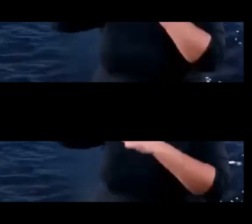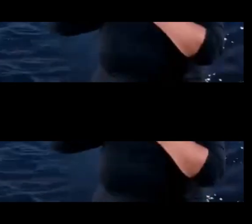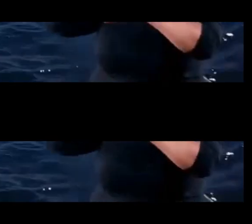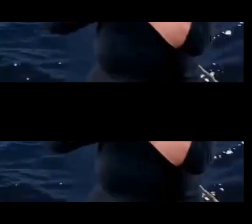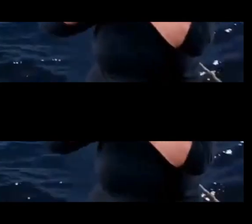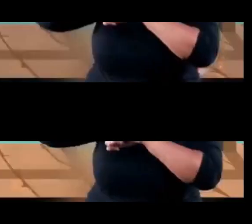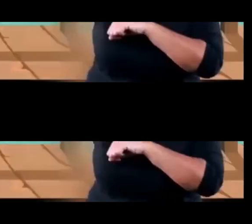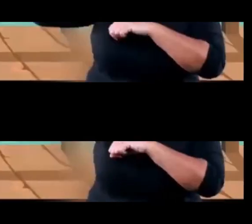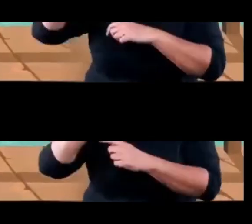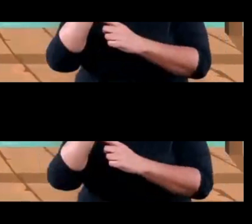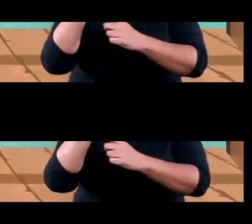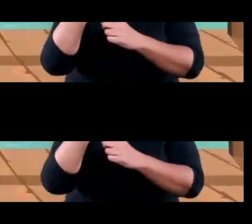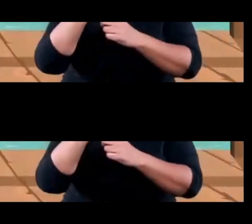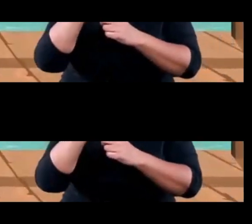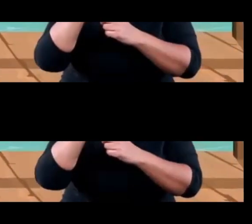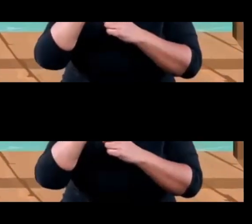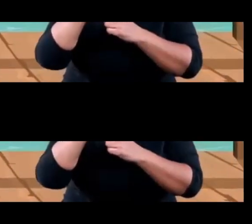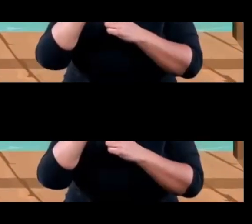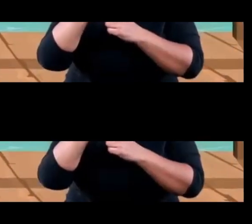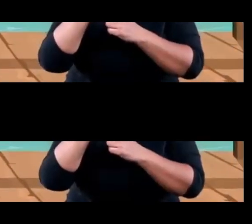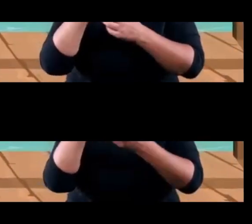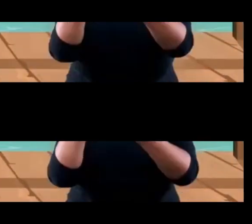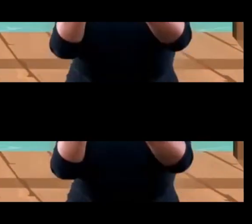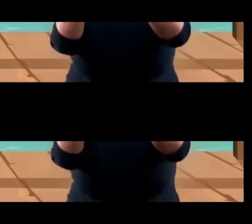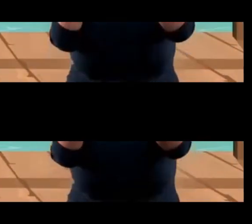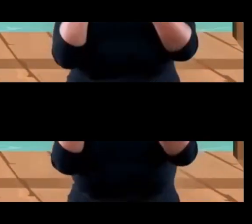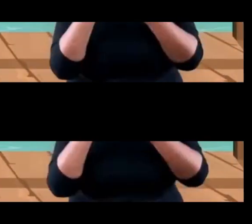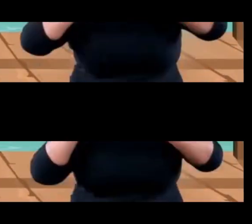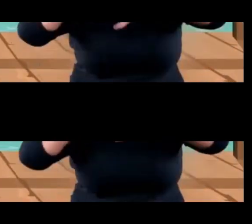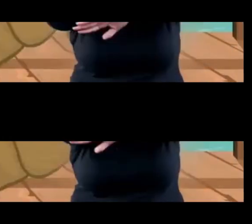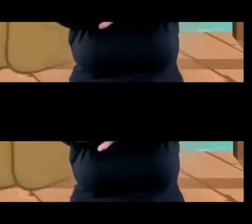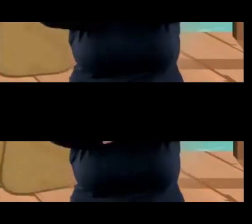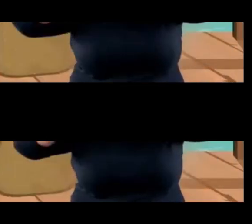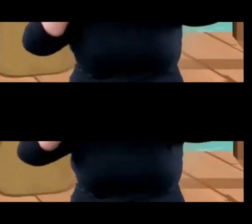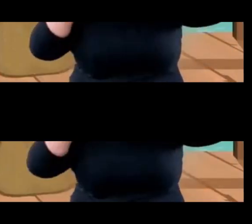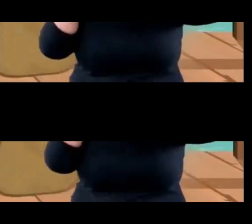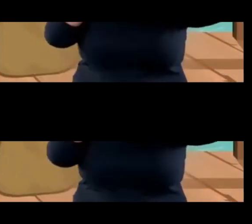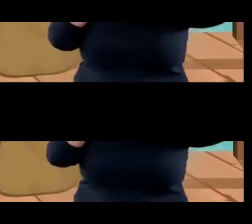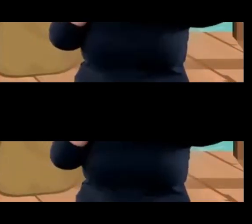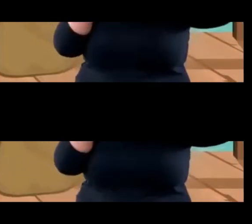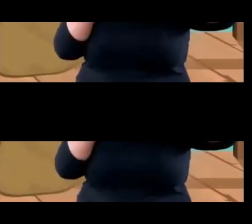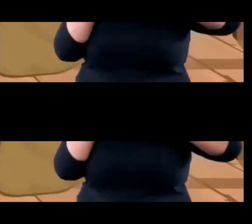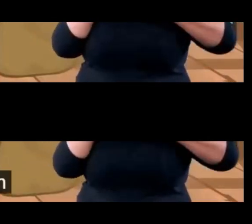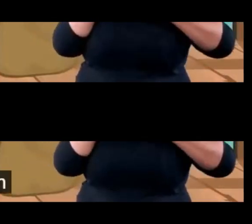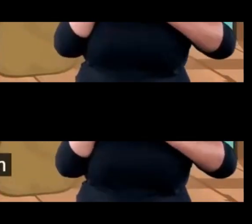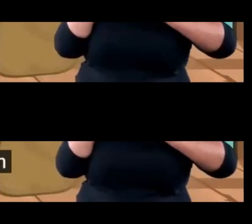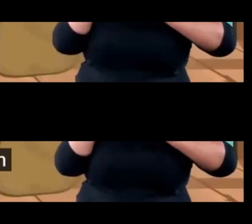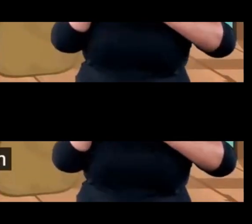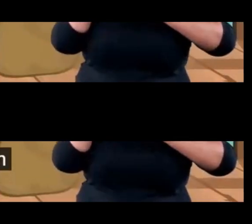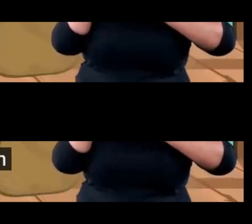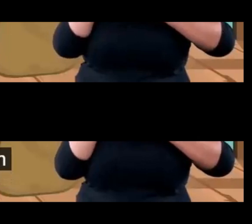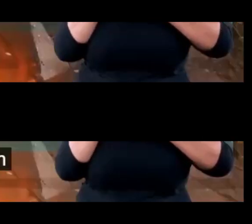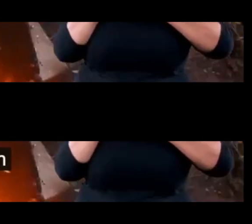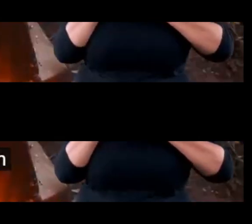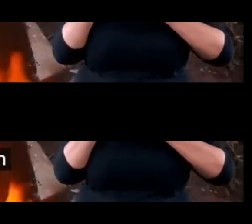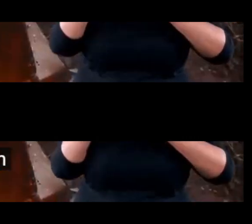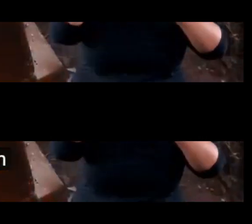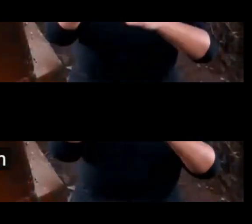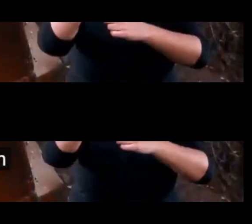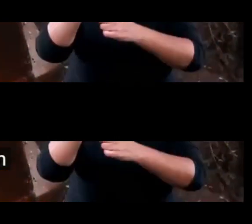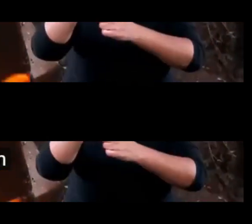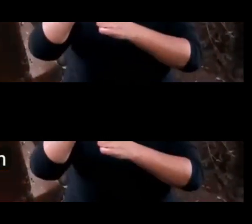Britain. In Charleston, the tea was unloaded from the ships, but it was left to rot on the docks. And